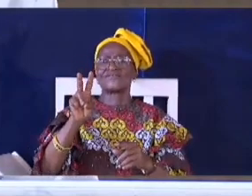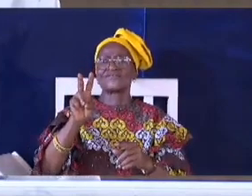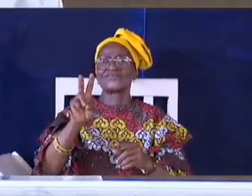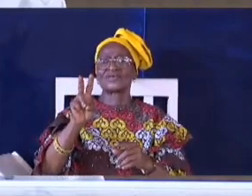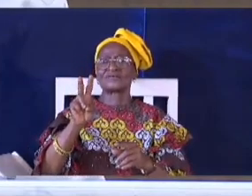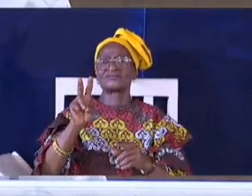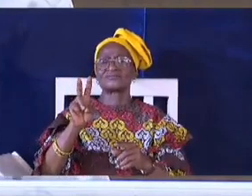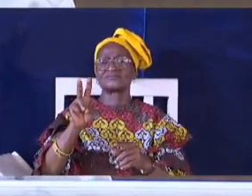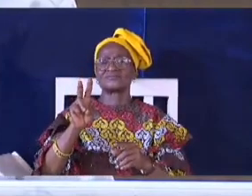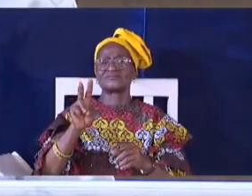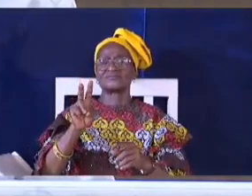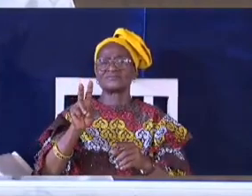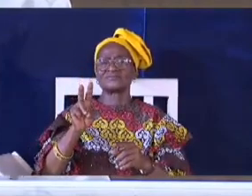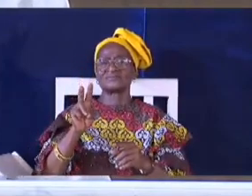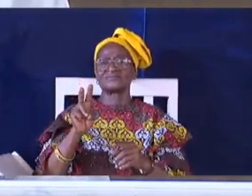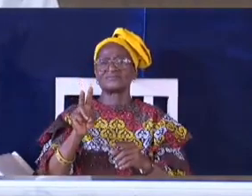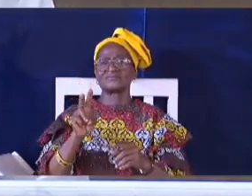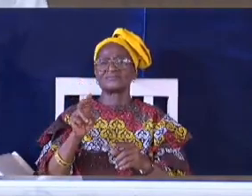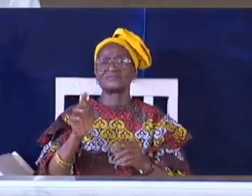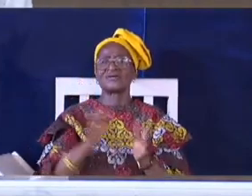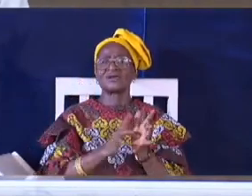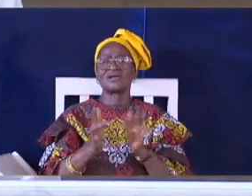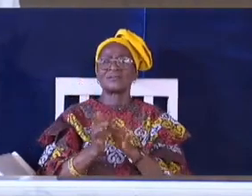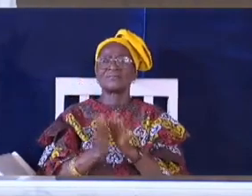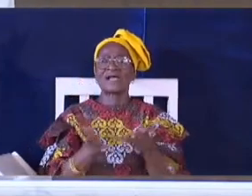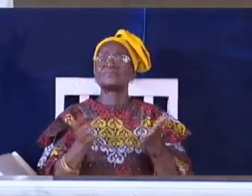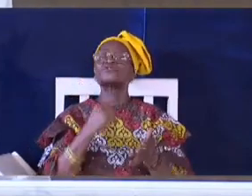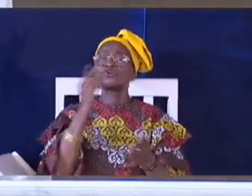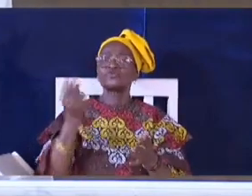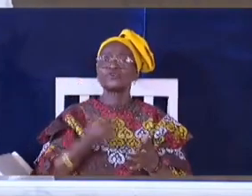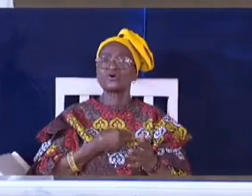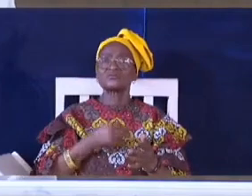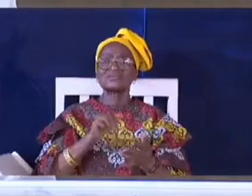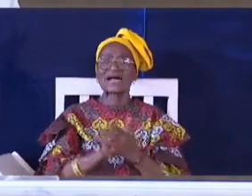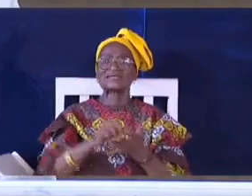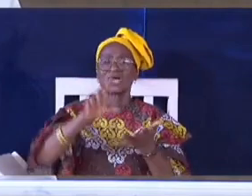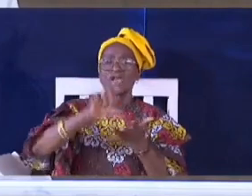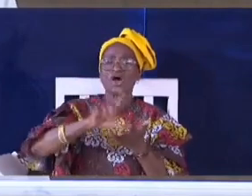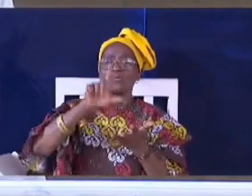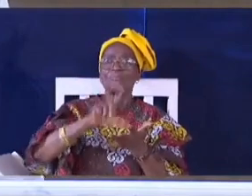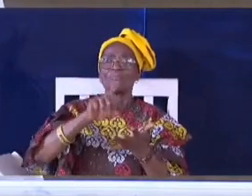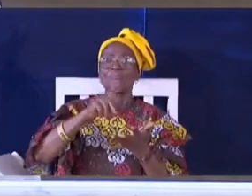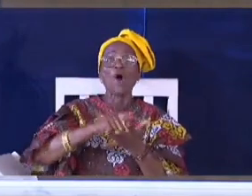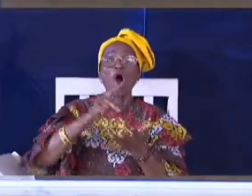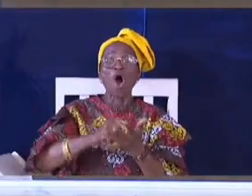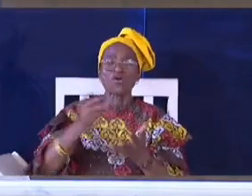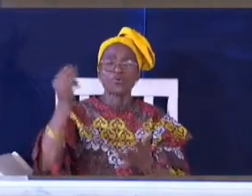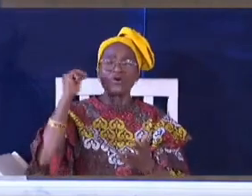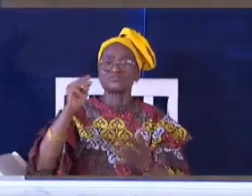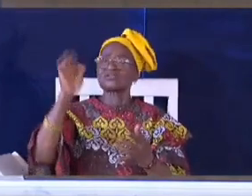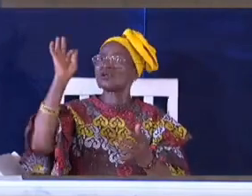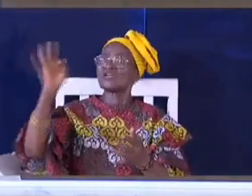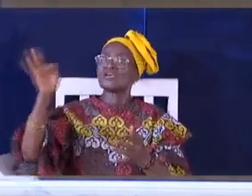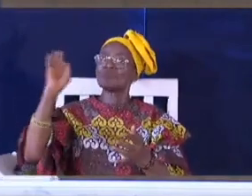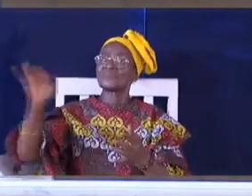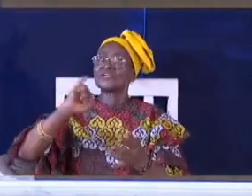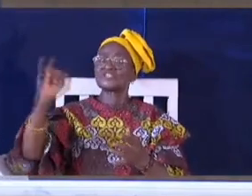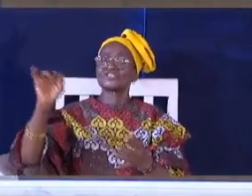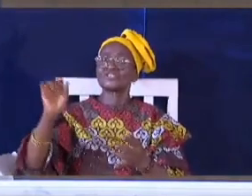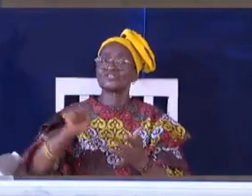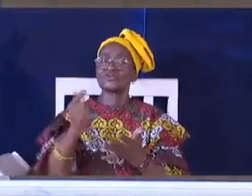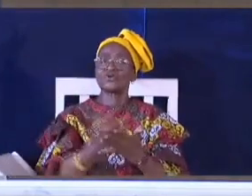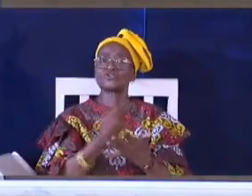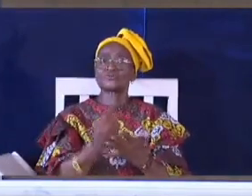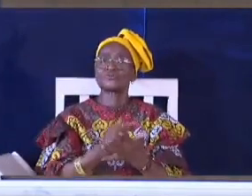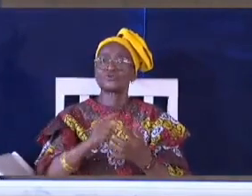6 to 12. The Bible told us that Paul was preaching the gospel to a